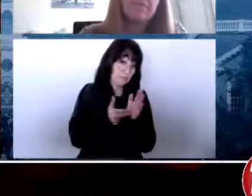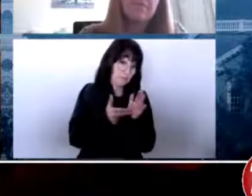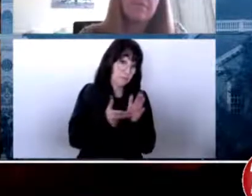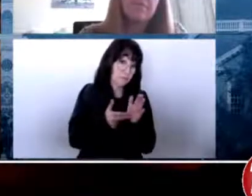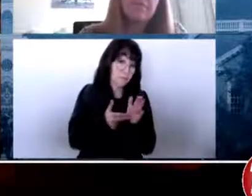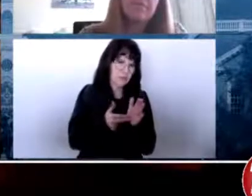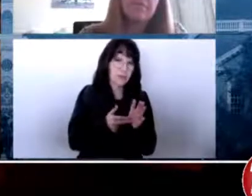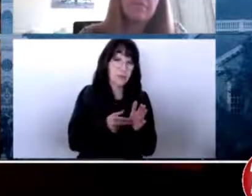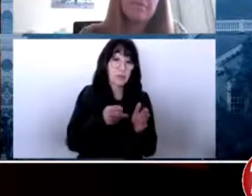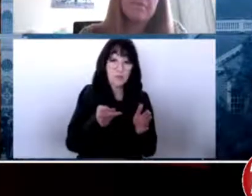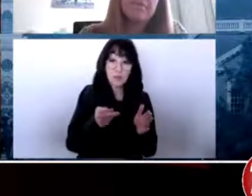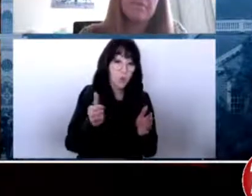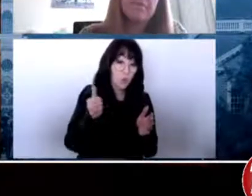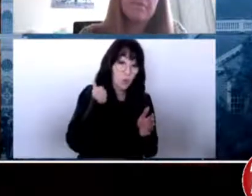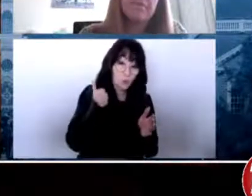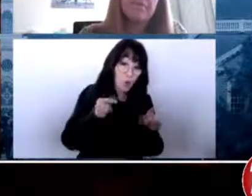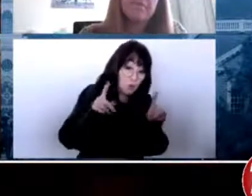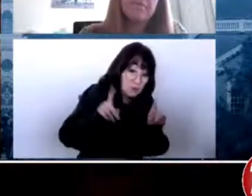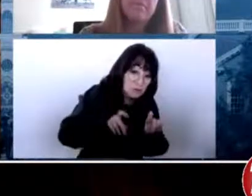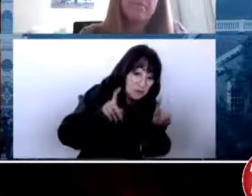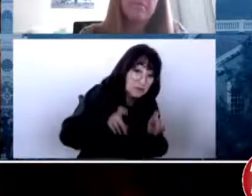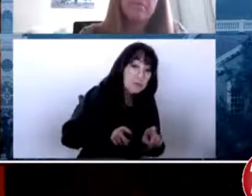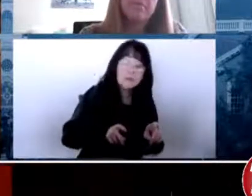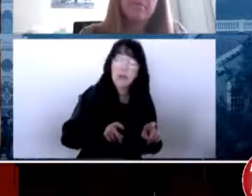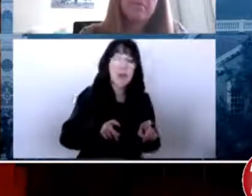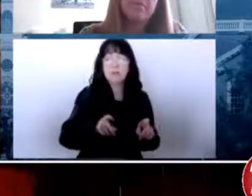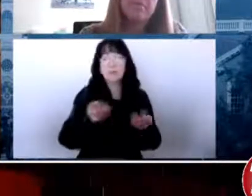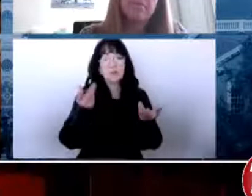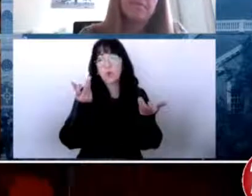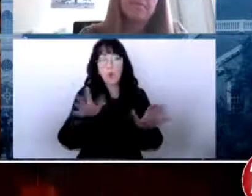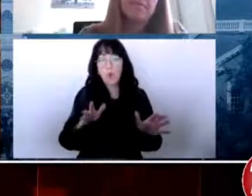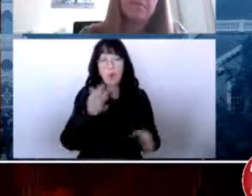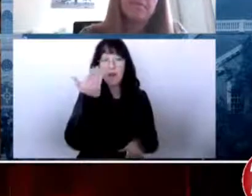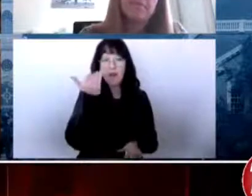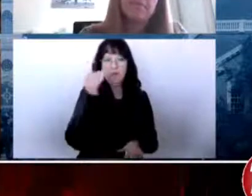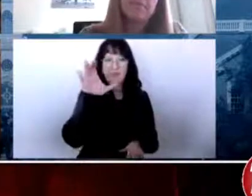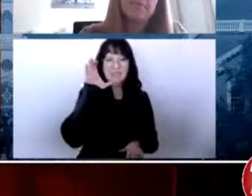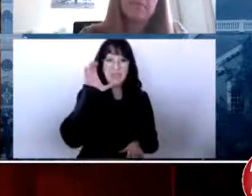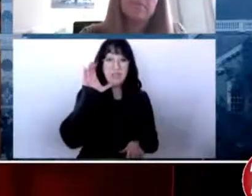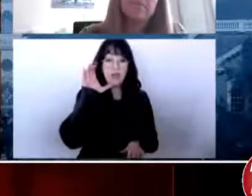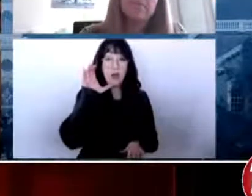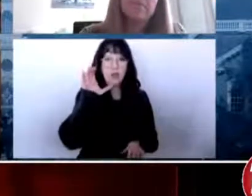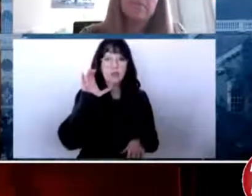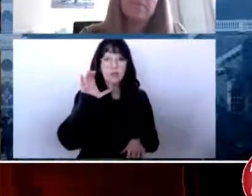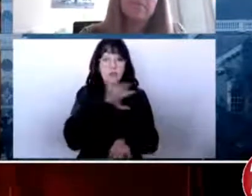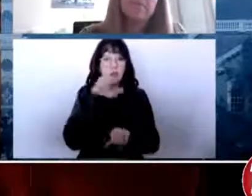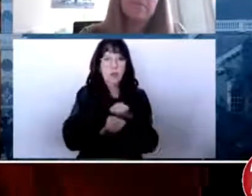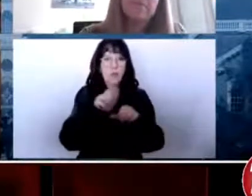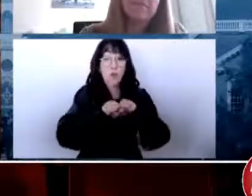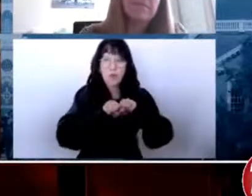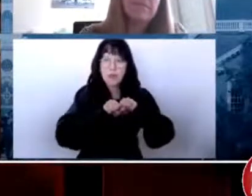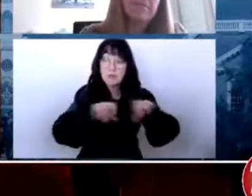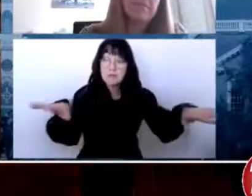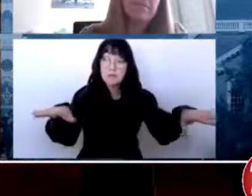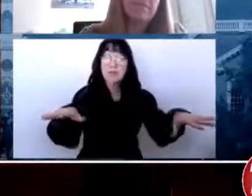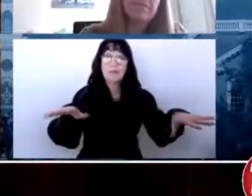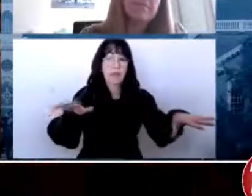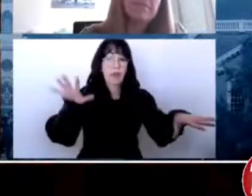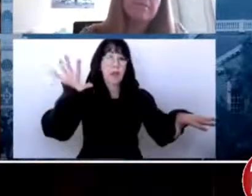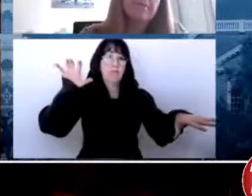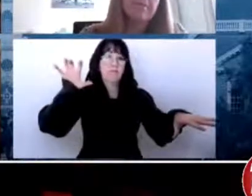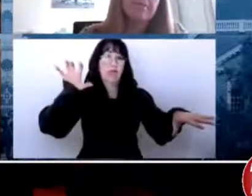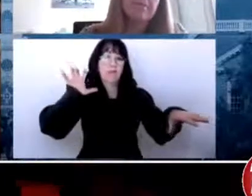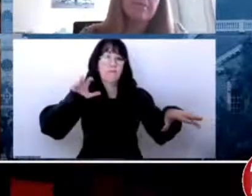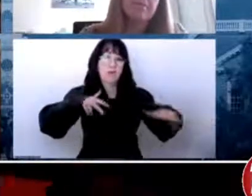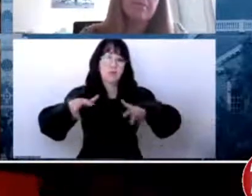test them. We just don't want to be putting 1,500 appointments out there and still getting 500 walk-ups. We have to kind of draw that line in the sand